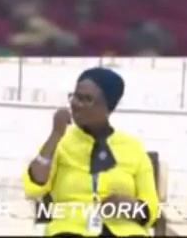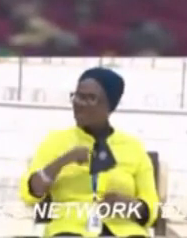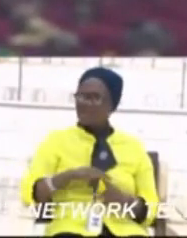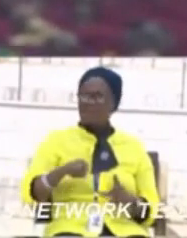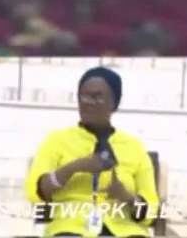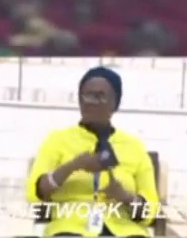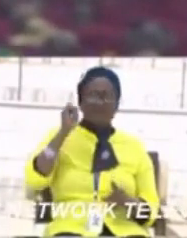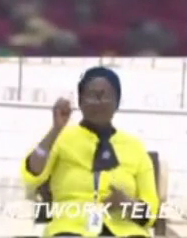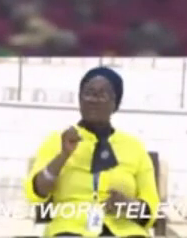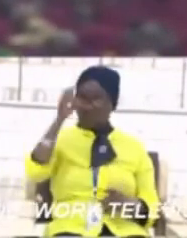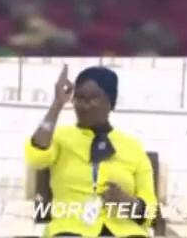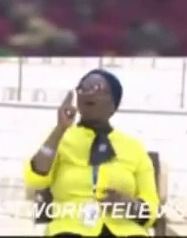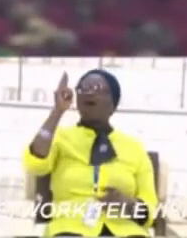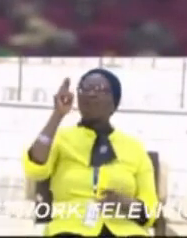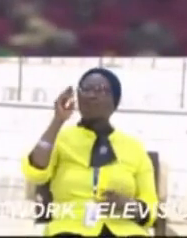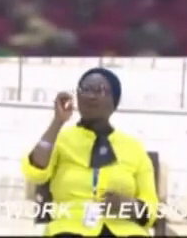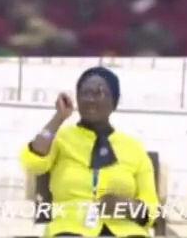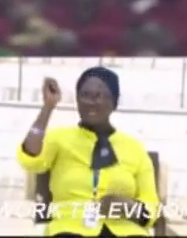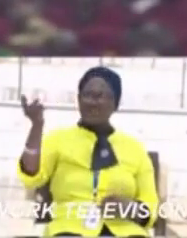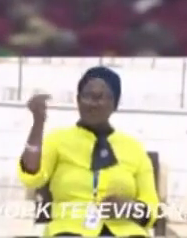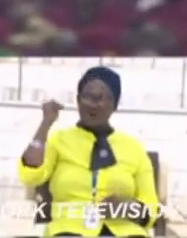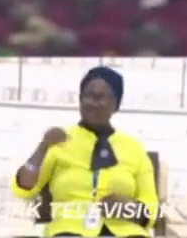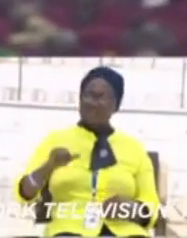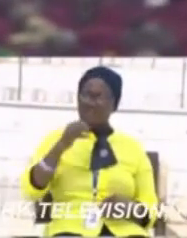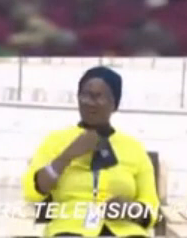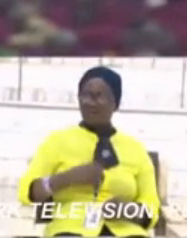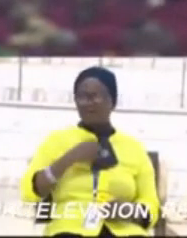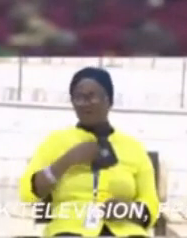up, he's still hungry.